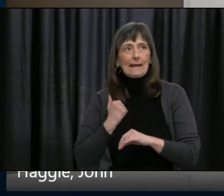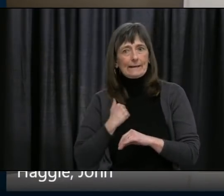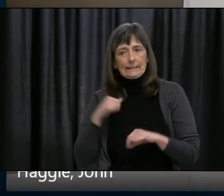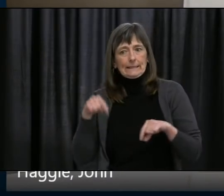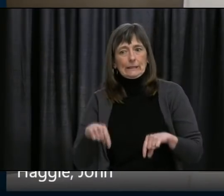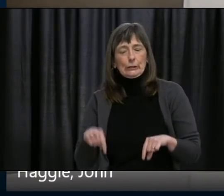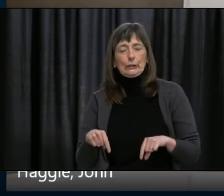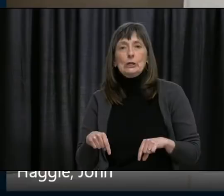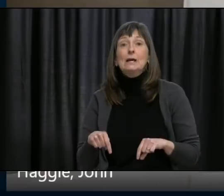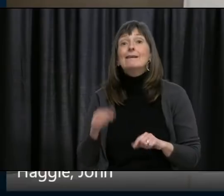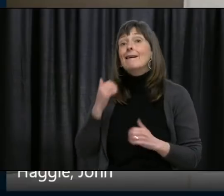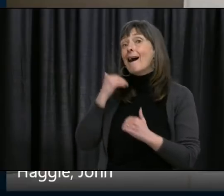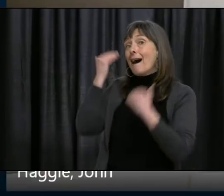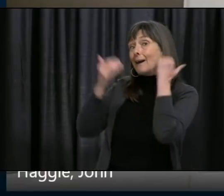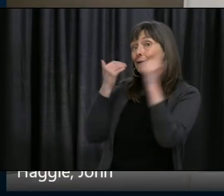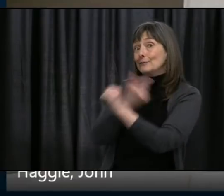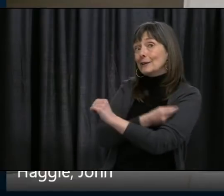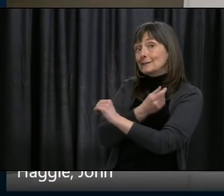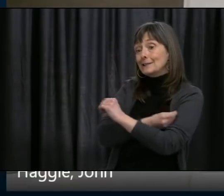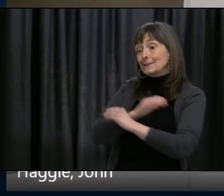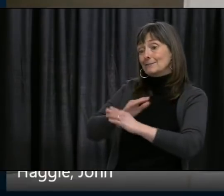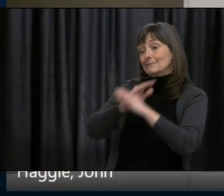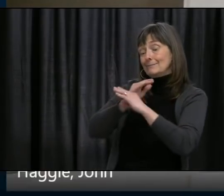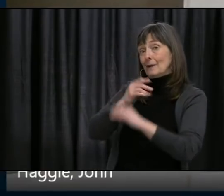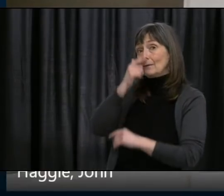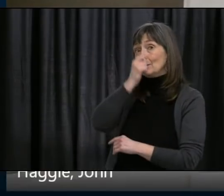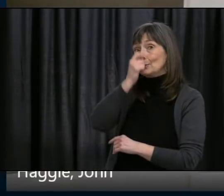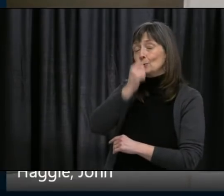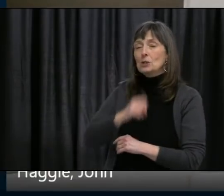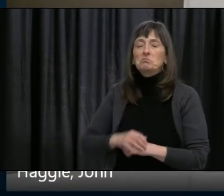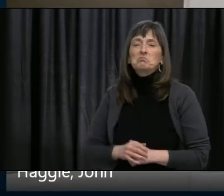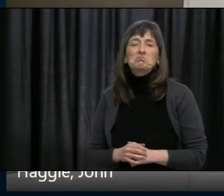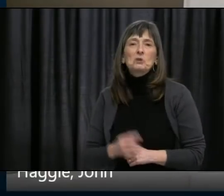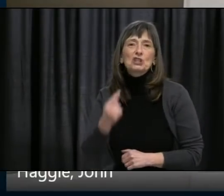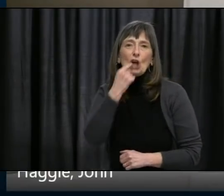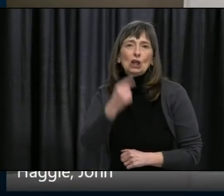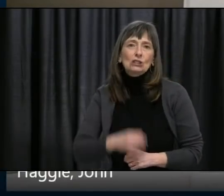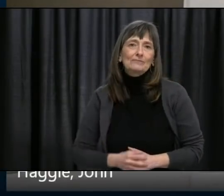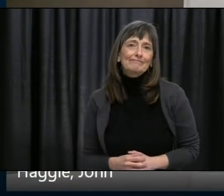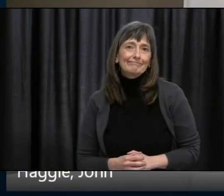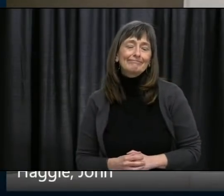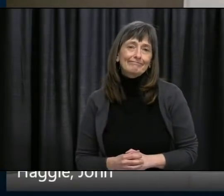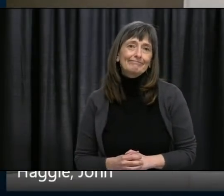for adults, for vaccination against the flu, we suck.